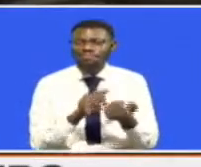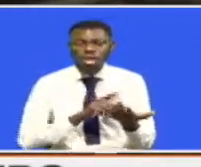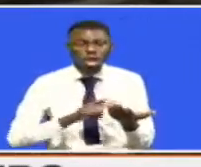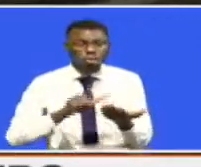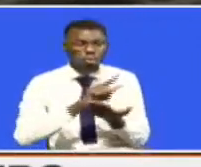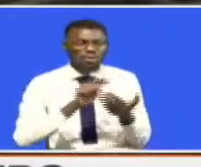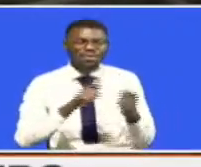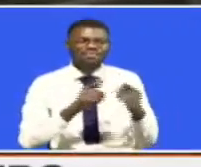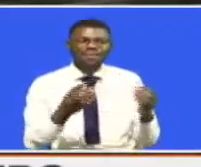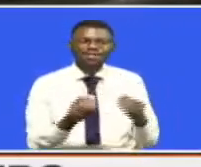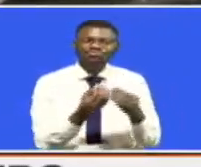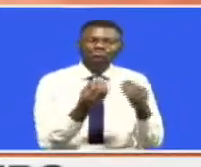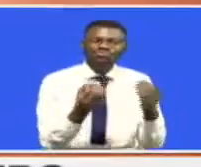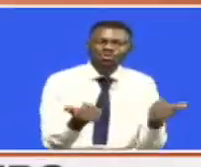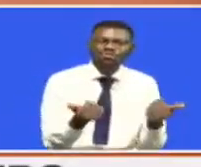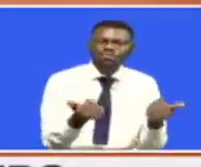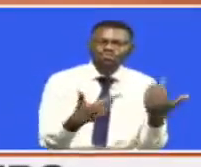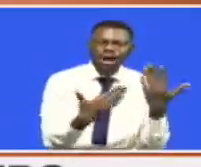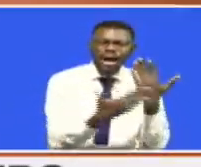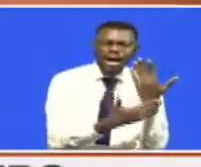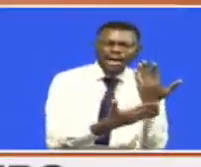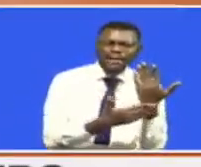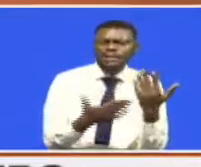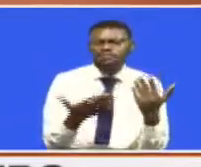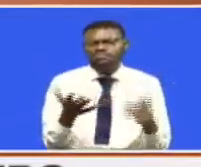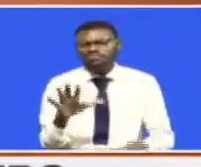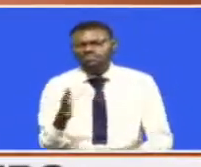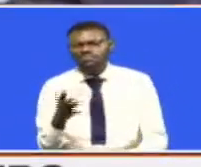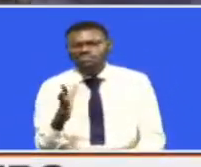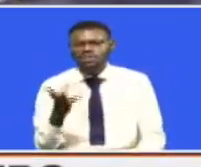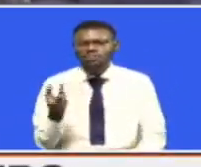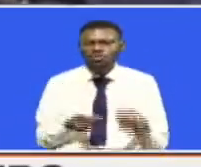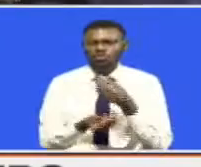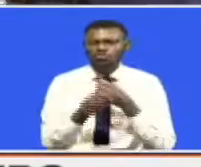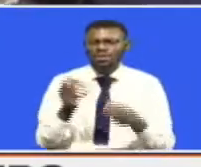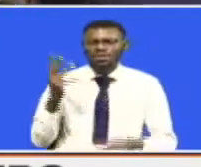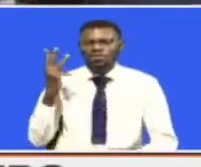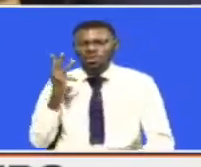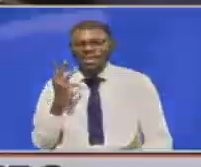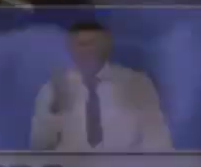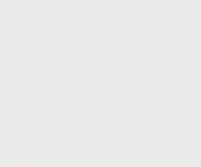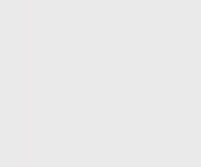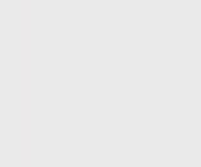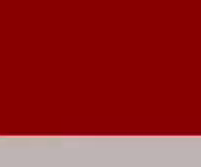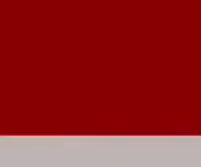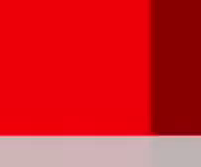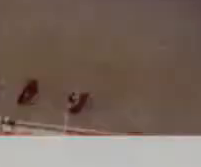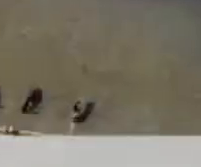to low and middle income countries. Willie Lusige, KTN News, Nairobi.